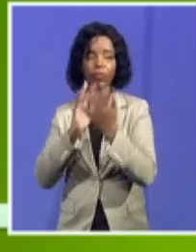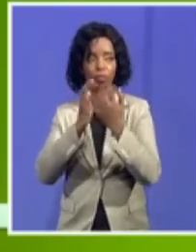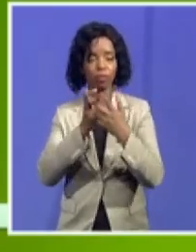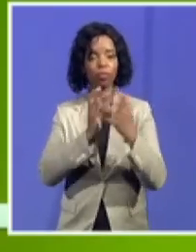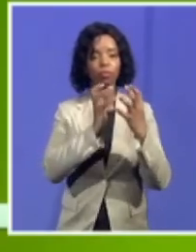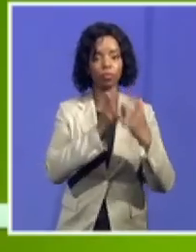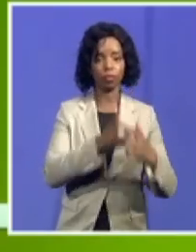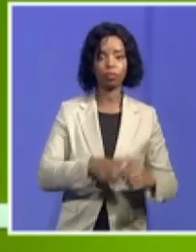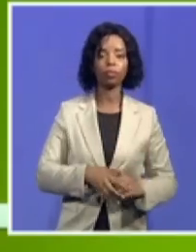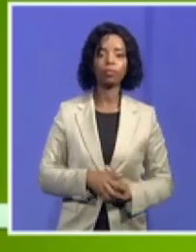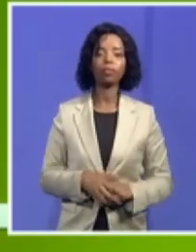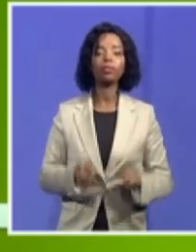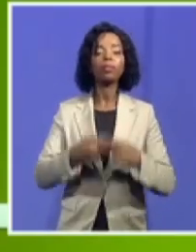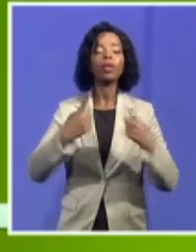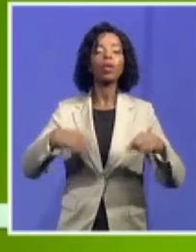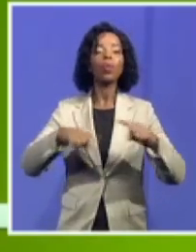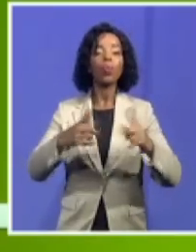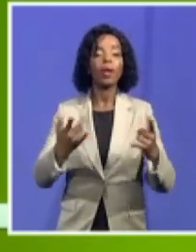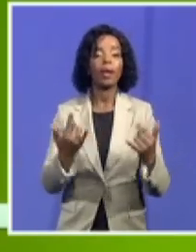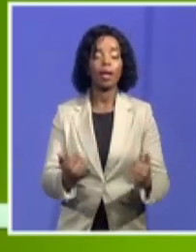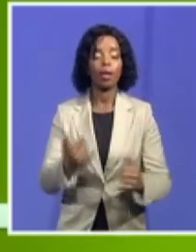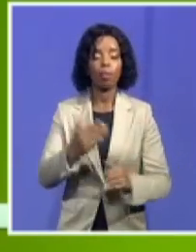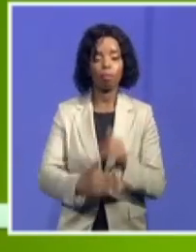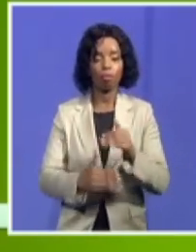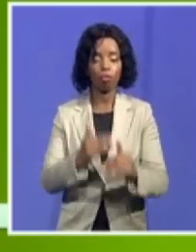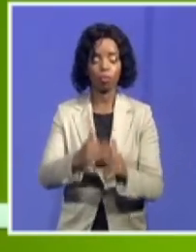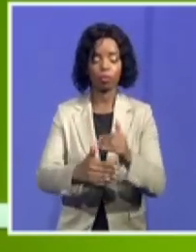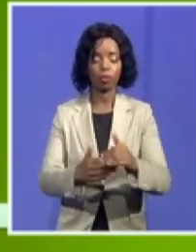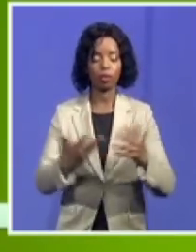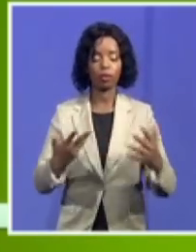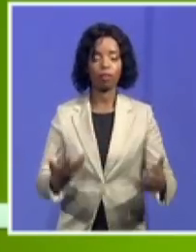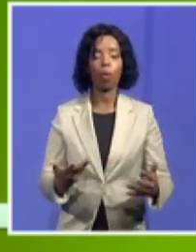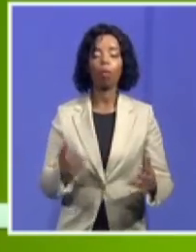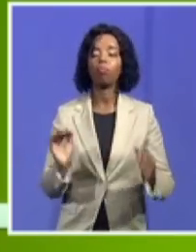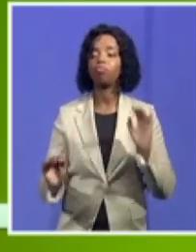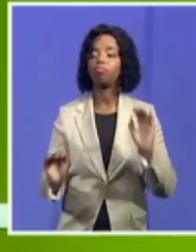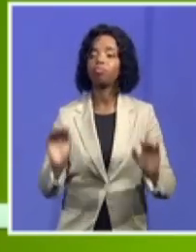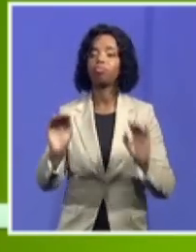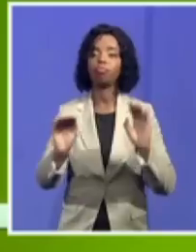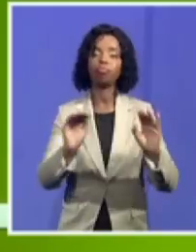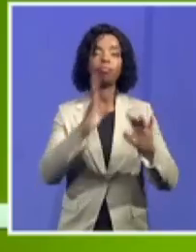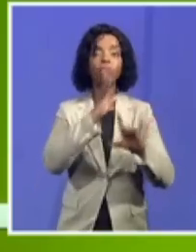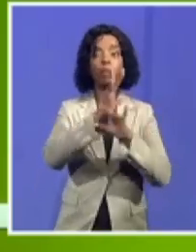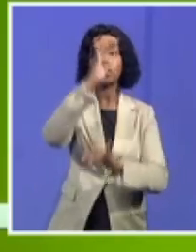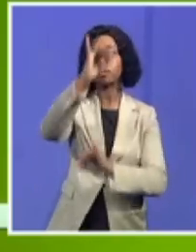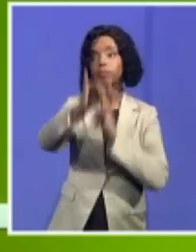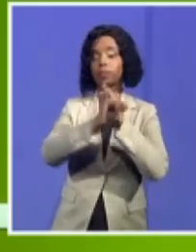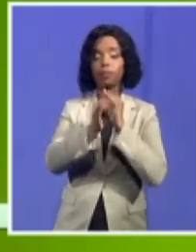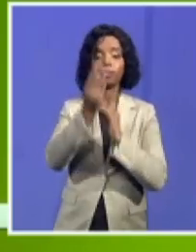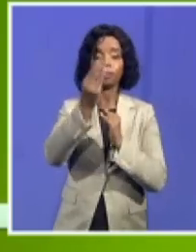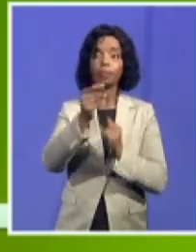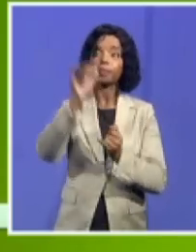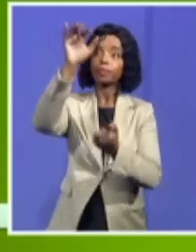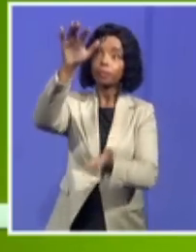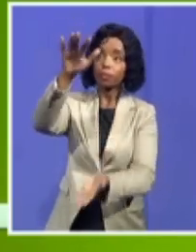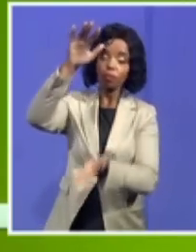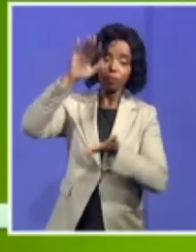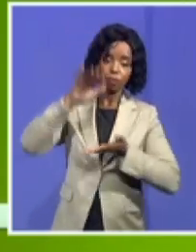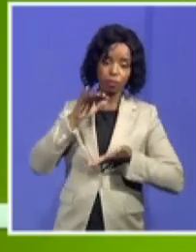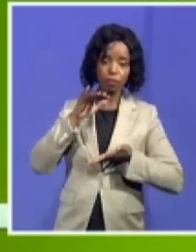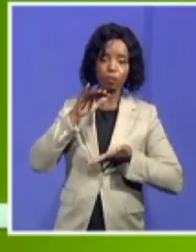we are in the process of mobilizing international finance as part of the effort to ensure